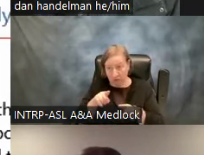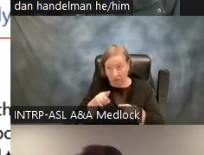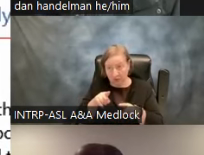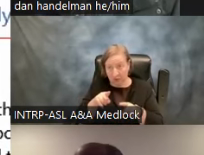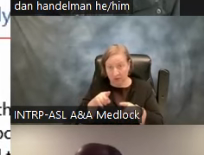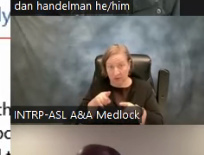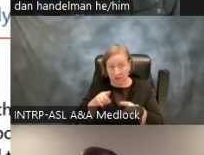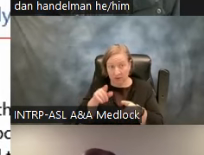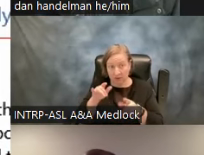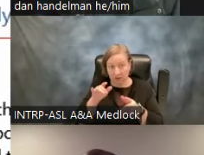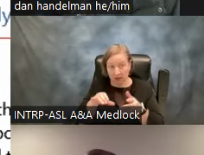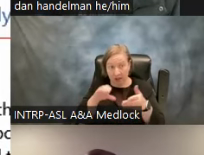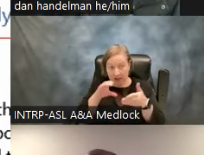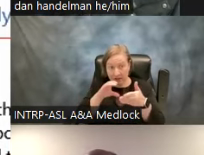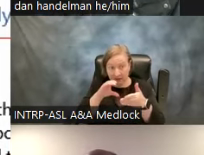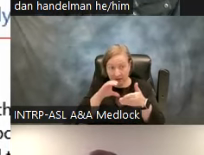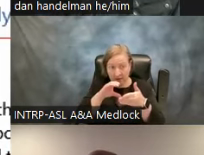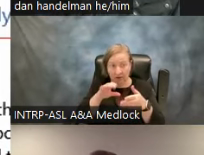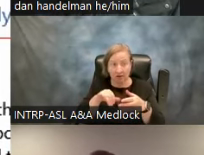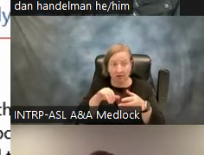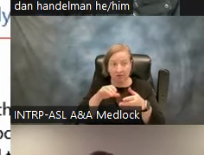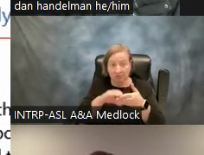is removed until the city?